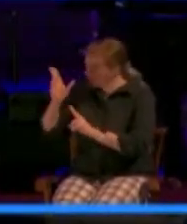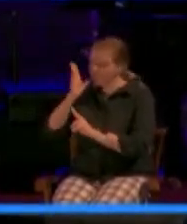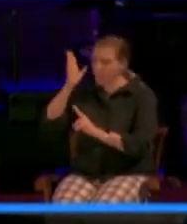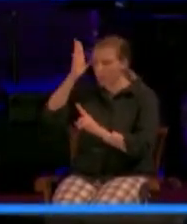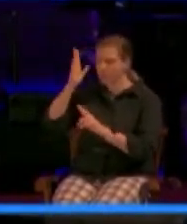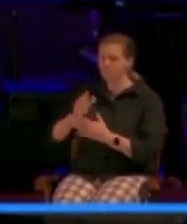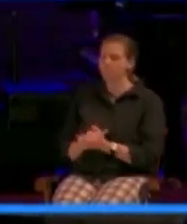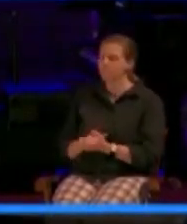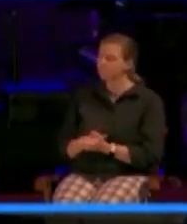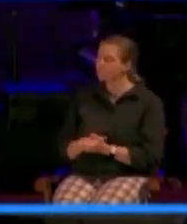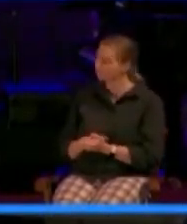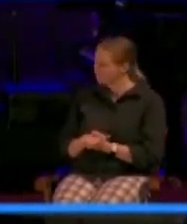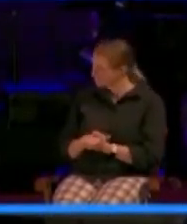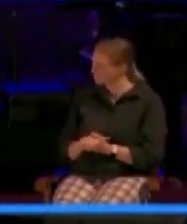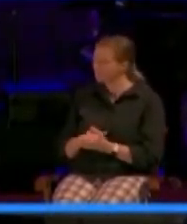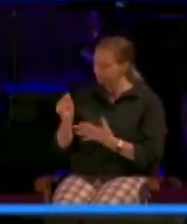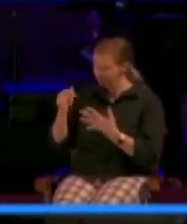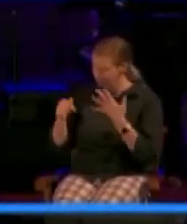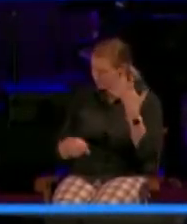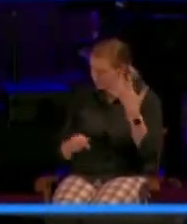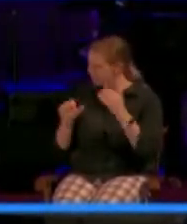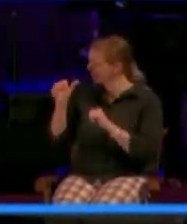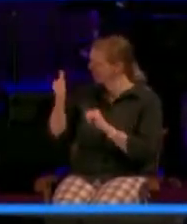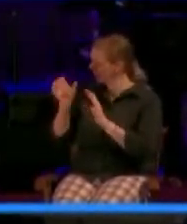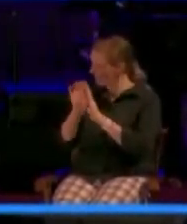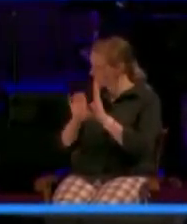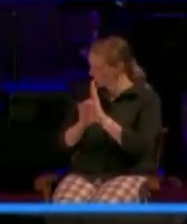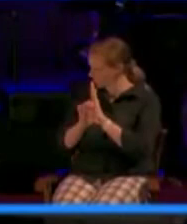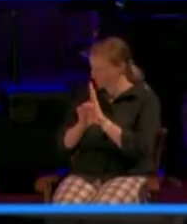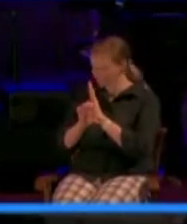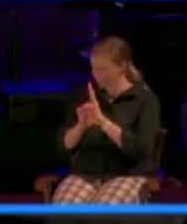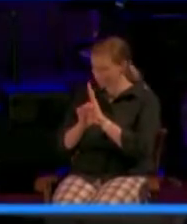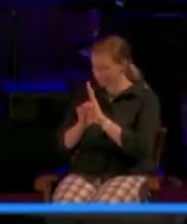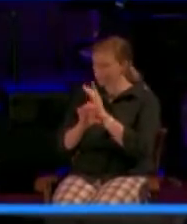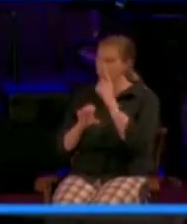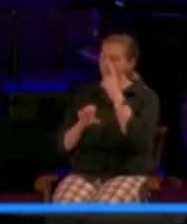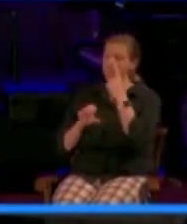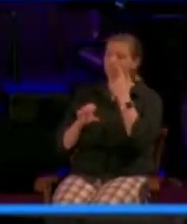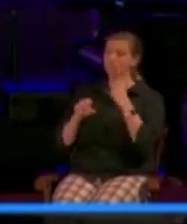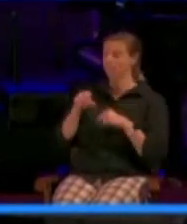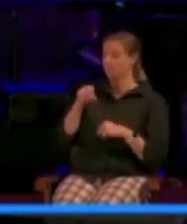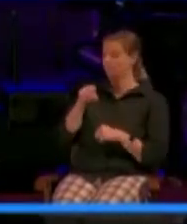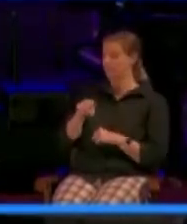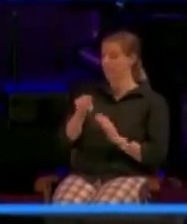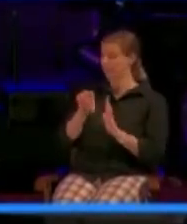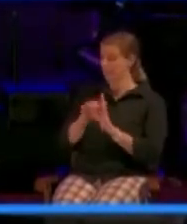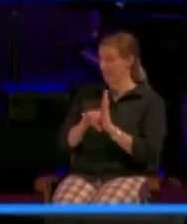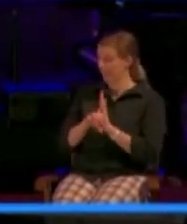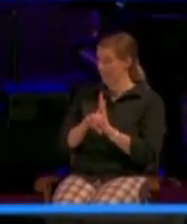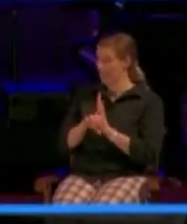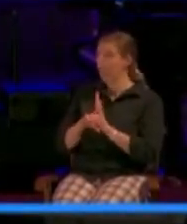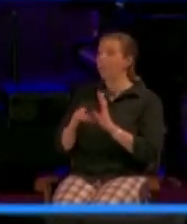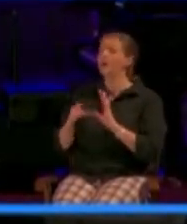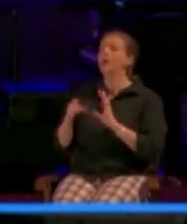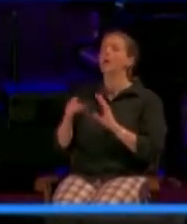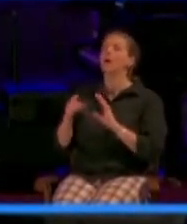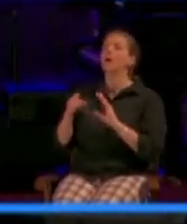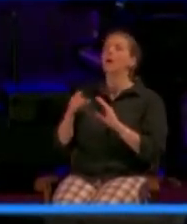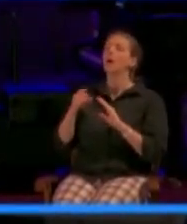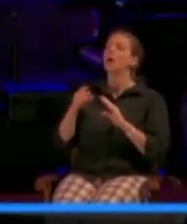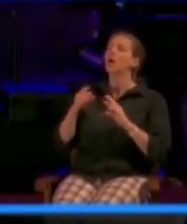Theologians call that the commandments that are on the horizontal plane and not the vertical plane. The vertical plane being our relationship with